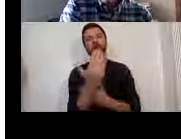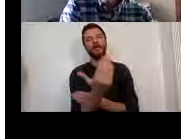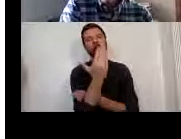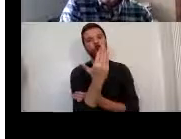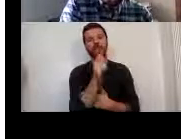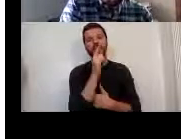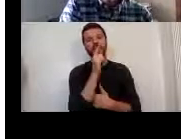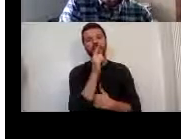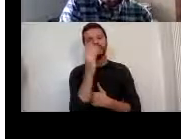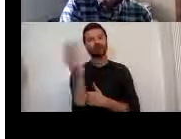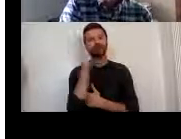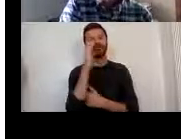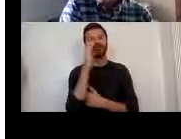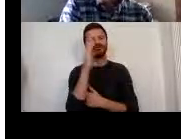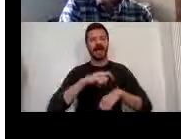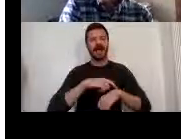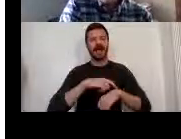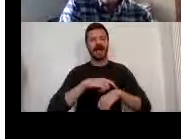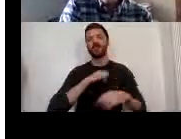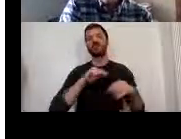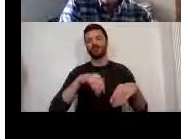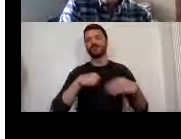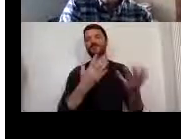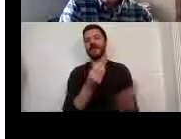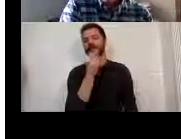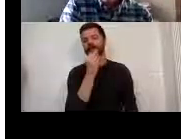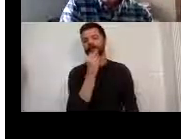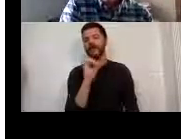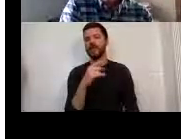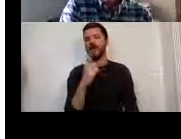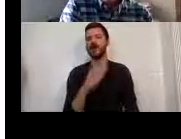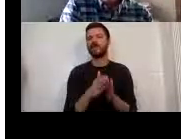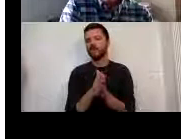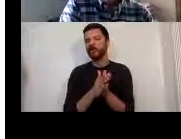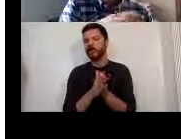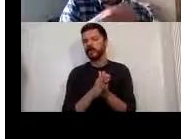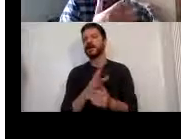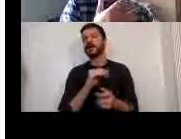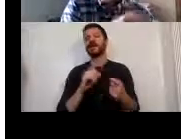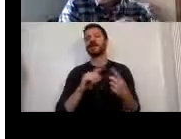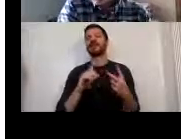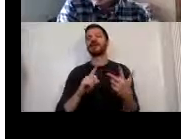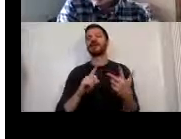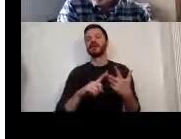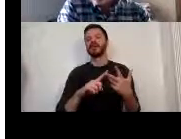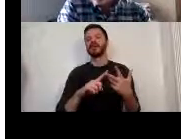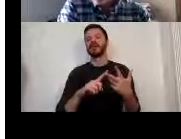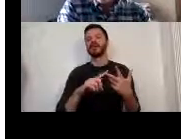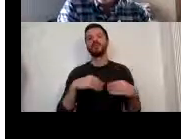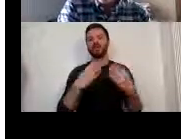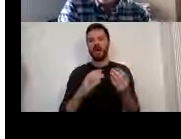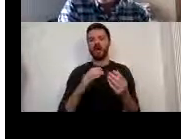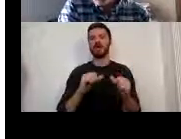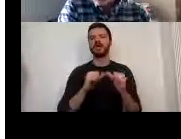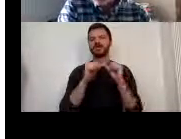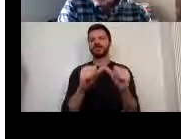hour where we could provide food as well as a motivator. And we also provided continuing education